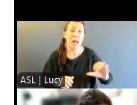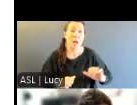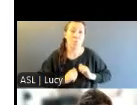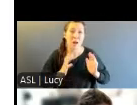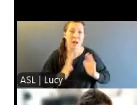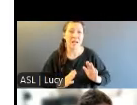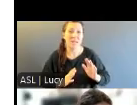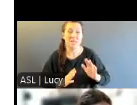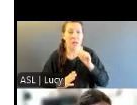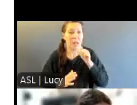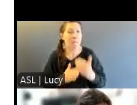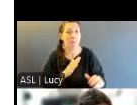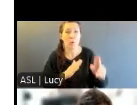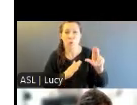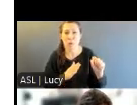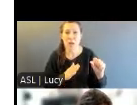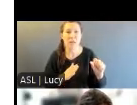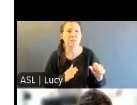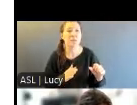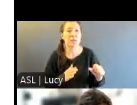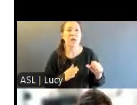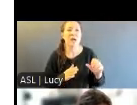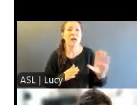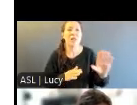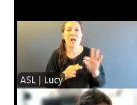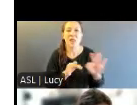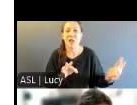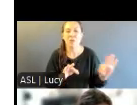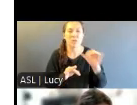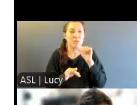born in the United States and speak a language other than English.